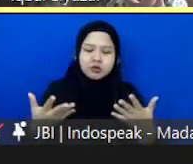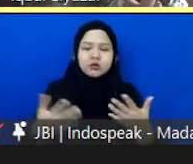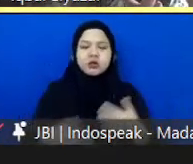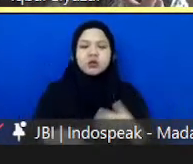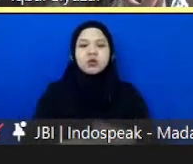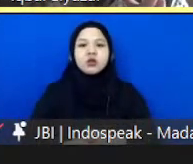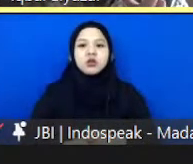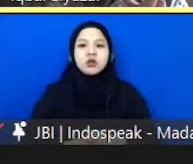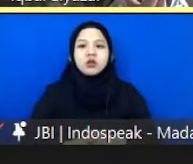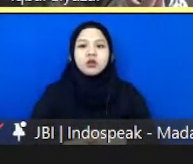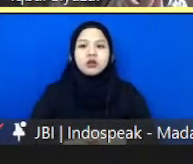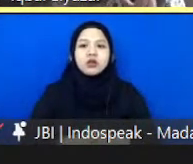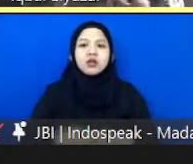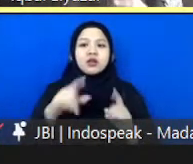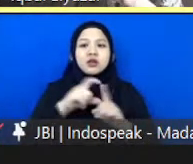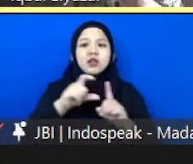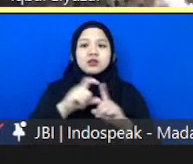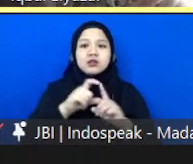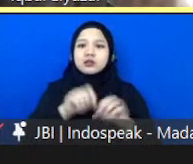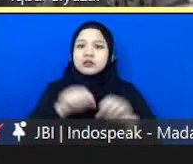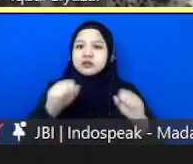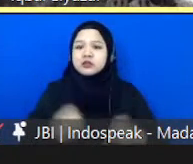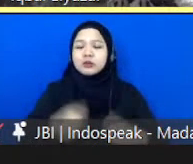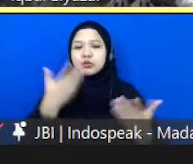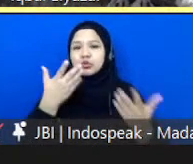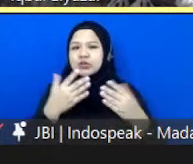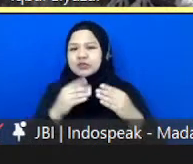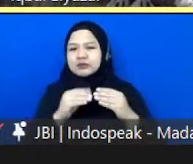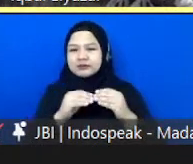the missing data in the system.